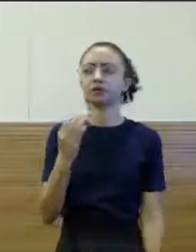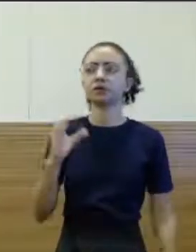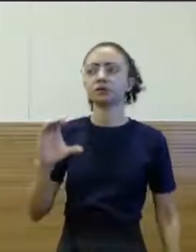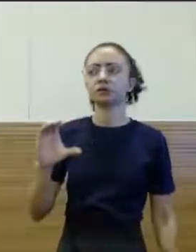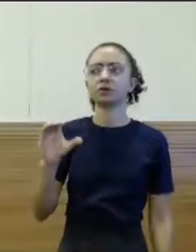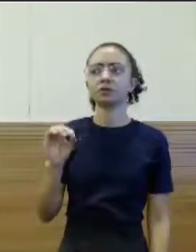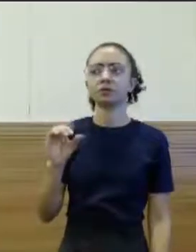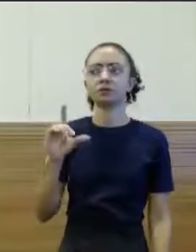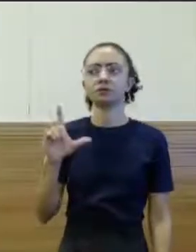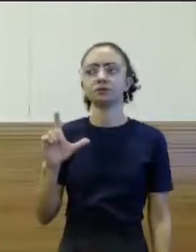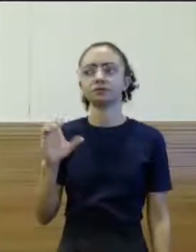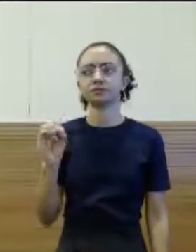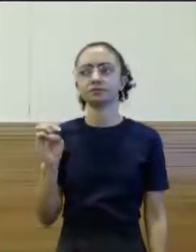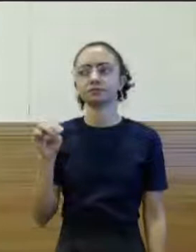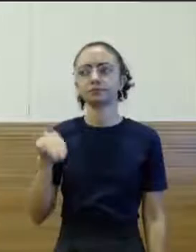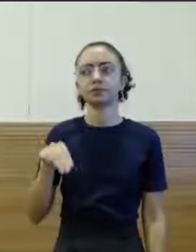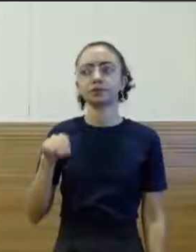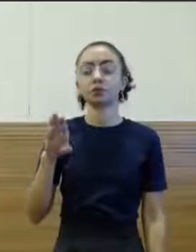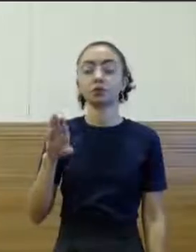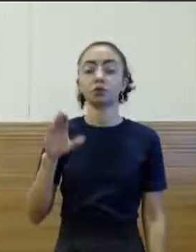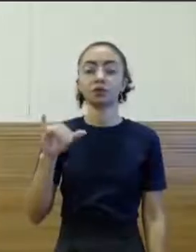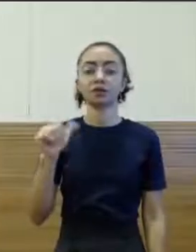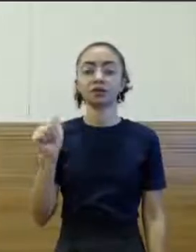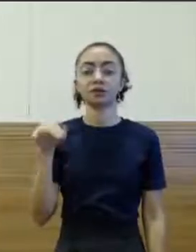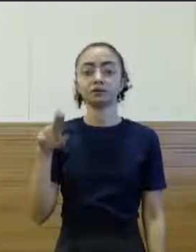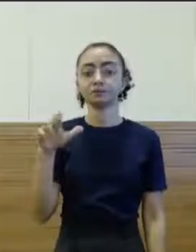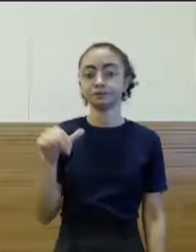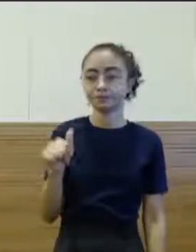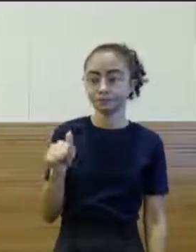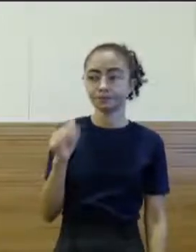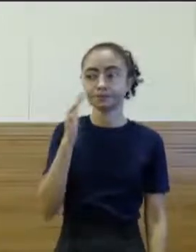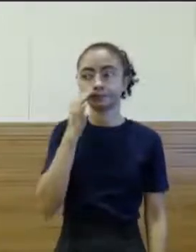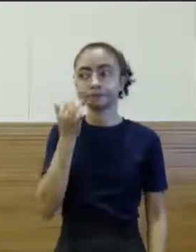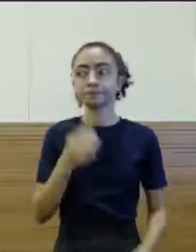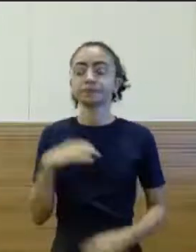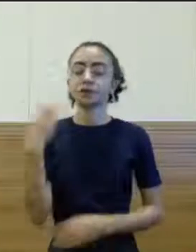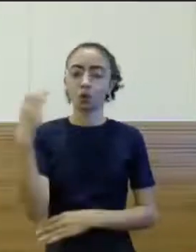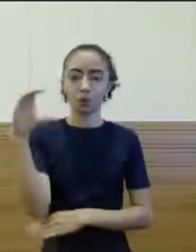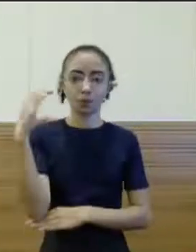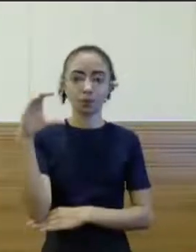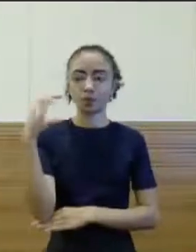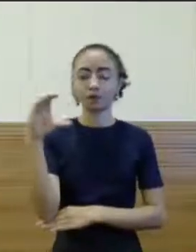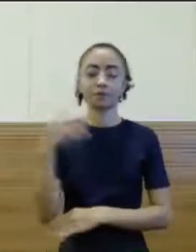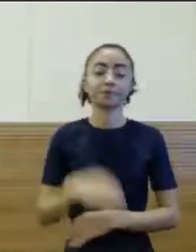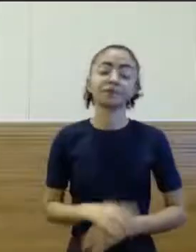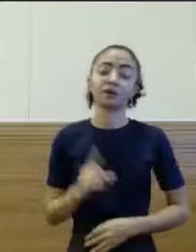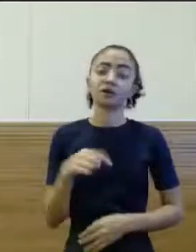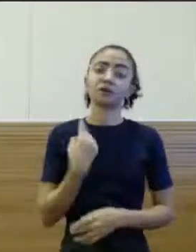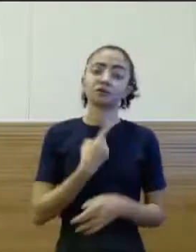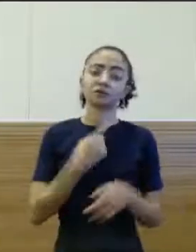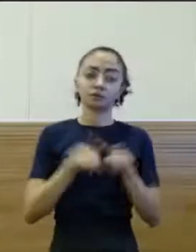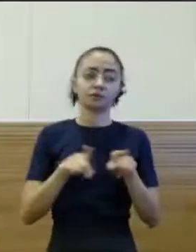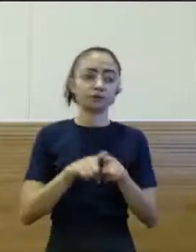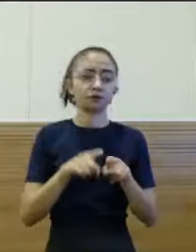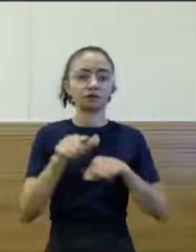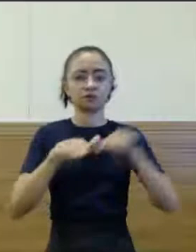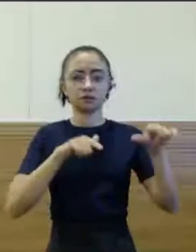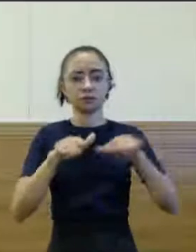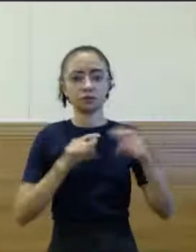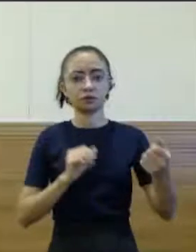nutrition of the Colombian population and reinforcing what is in the guidelines. And we're also working with the